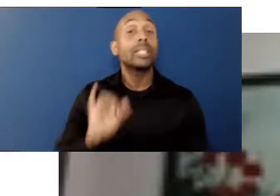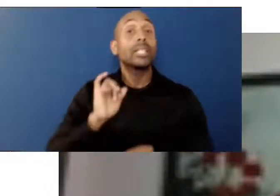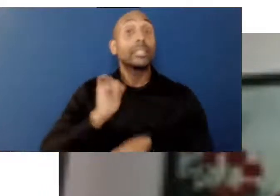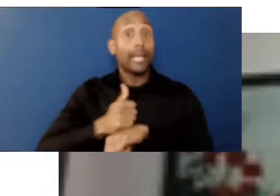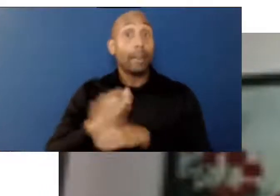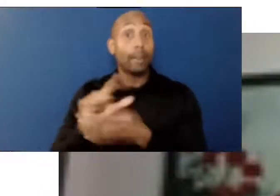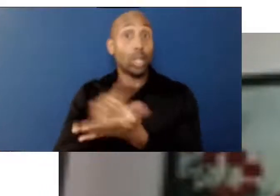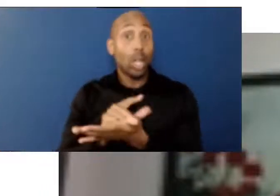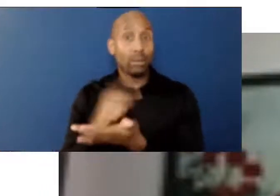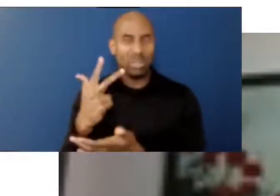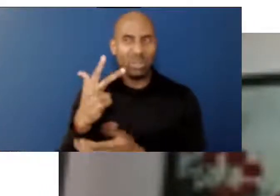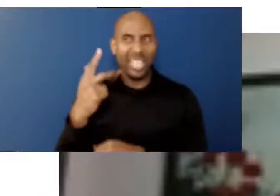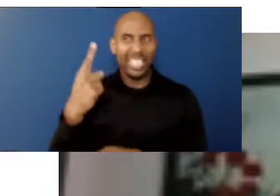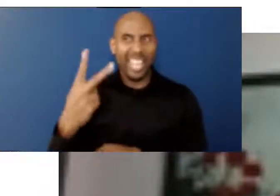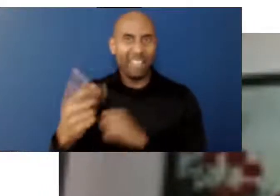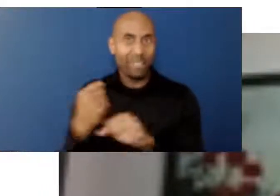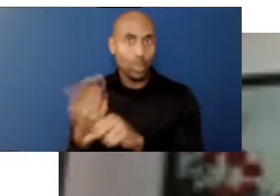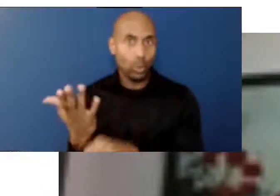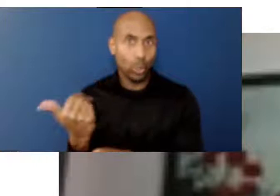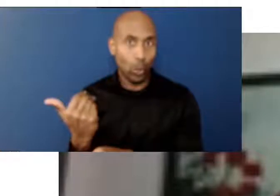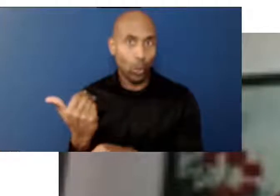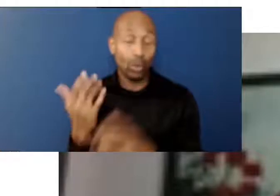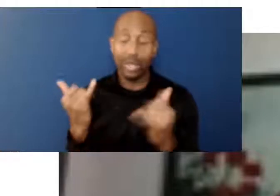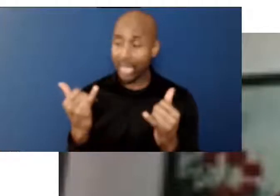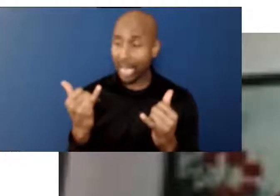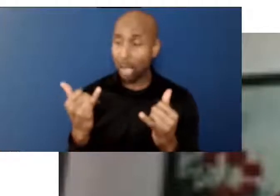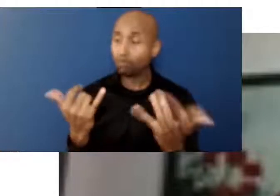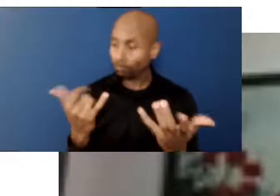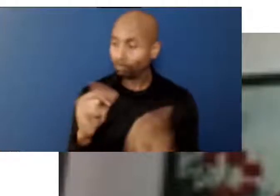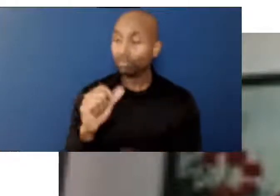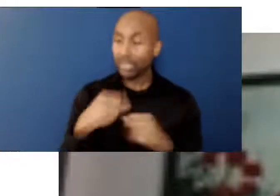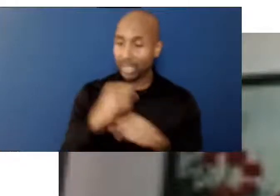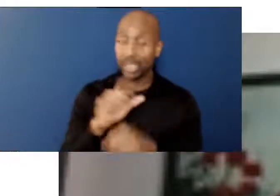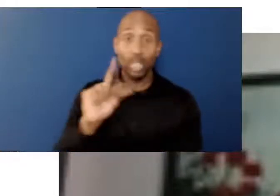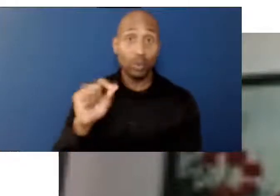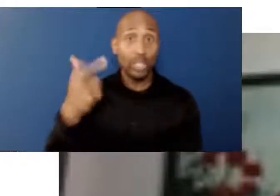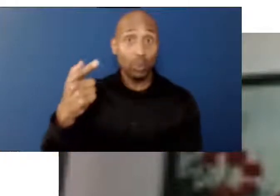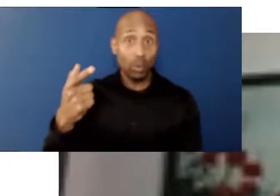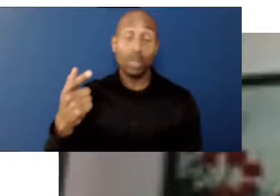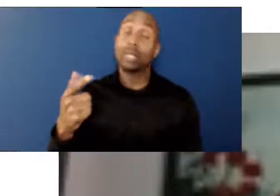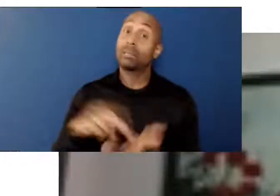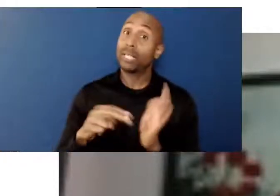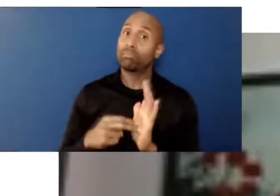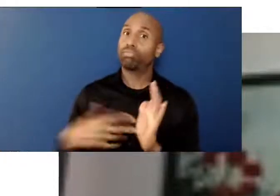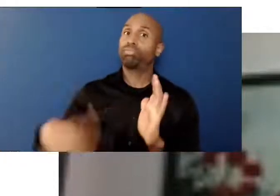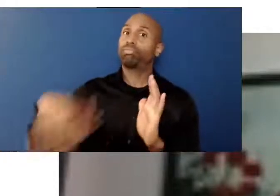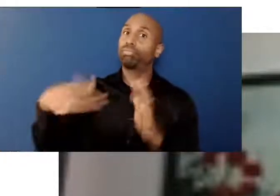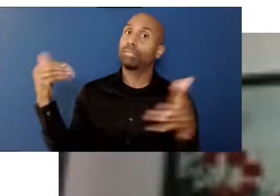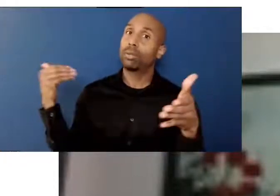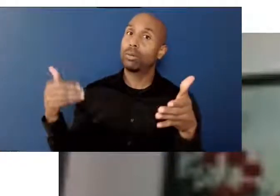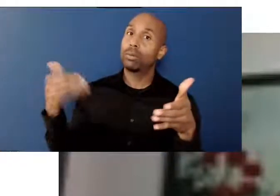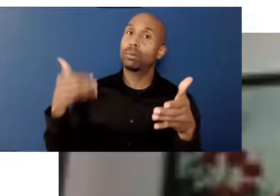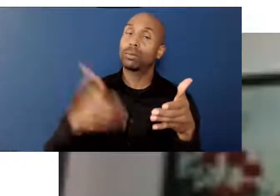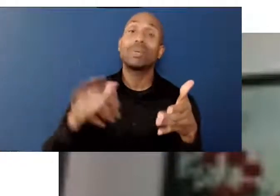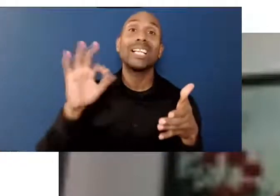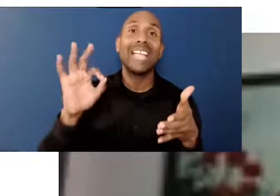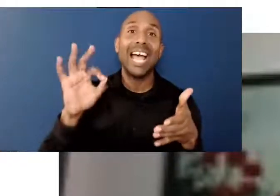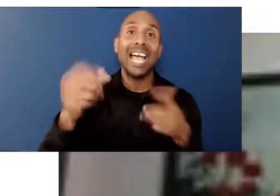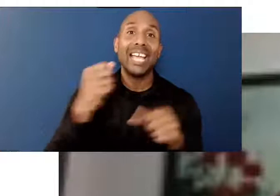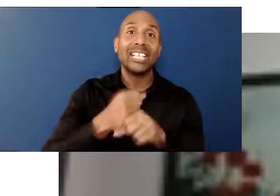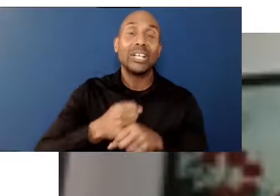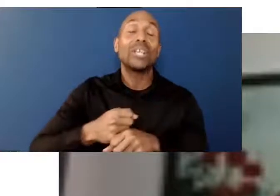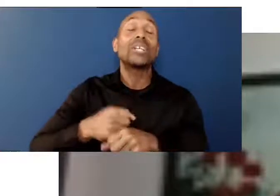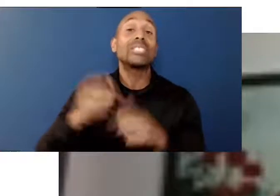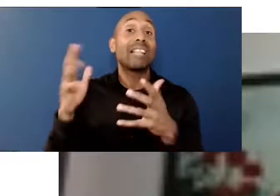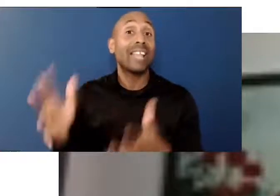means we only have, it's 2021, and we have only 9 years, we're 9 years away from our commitment to an accessible Nova Scotia by